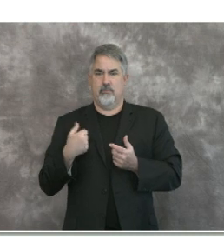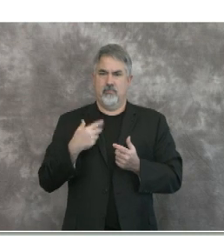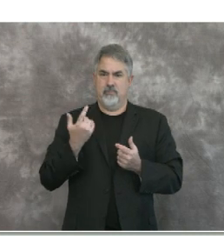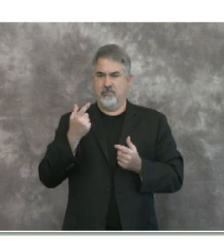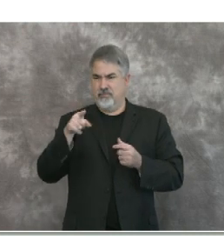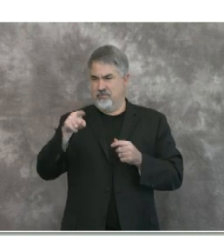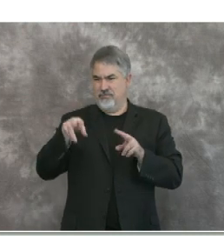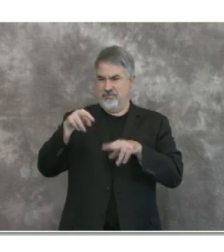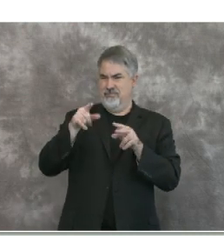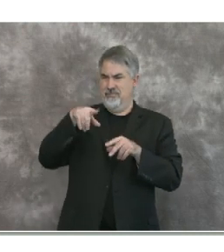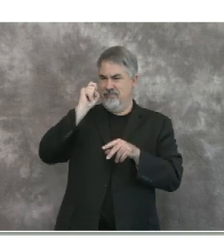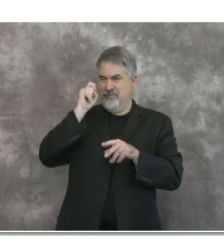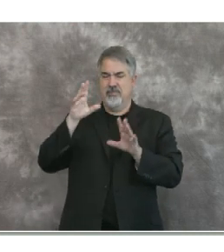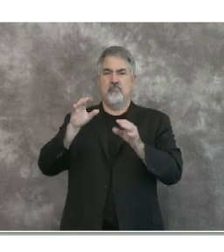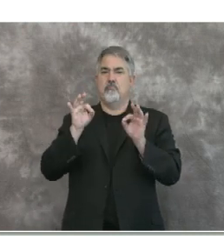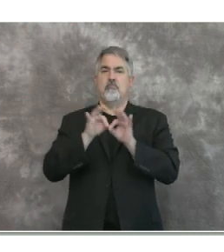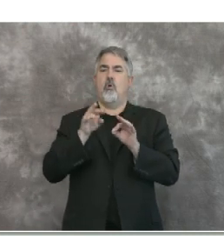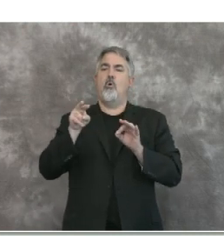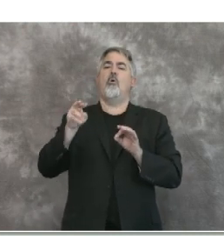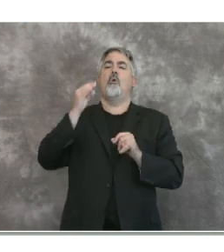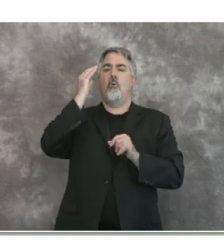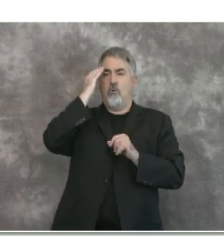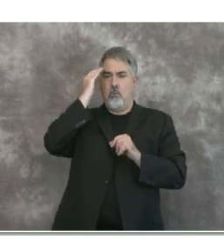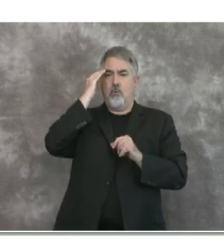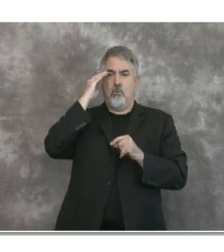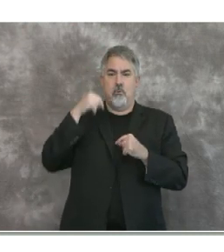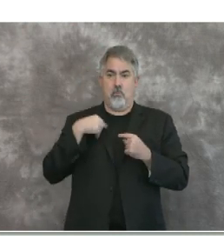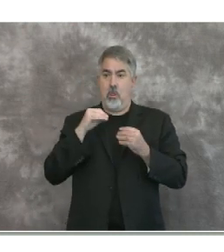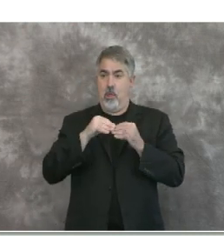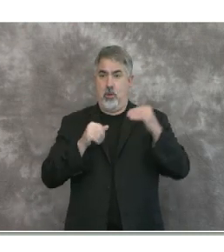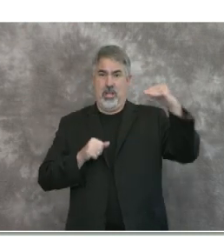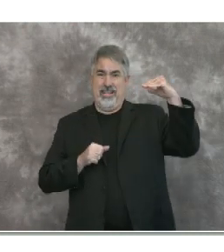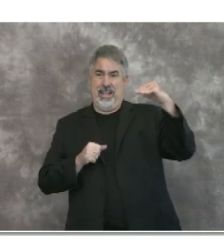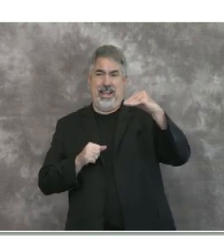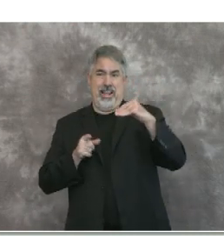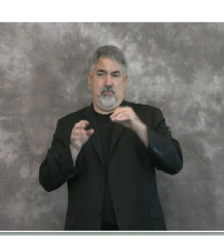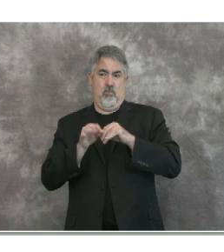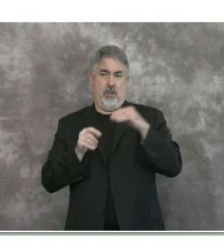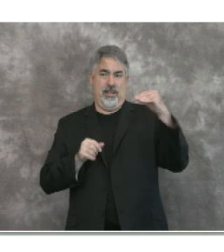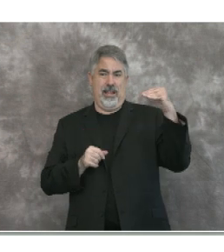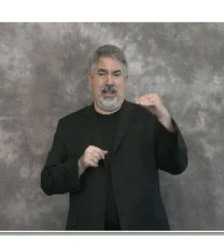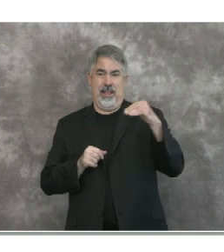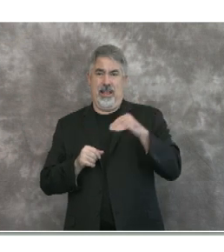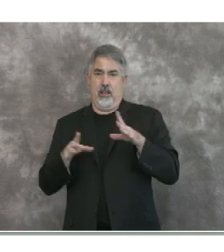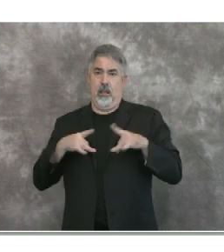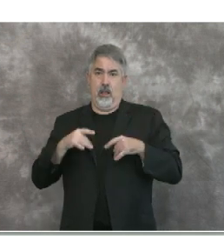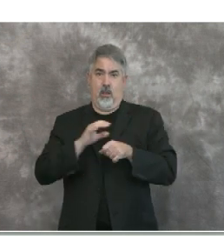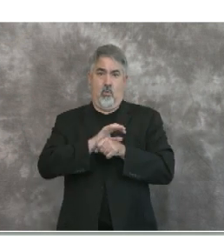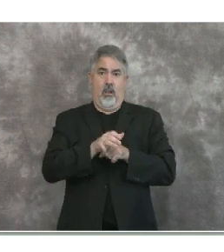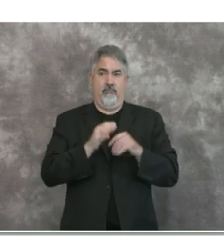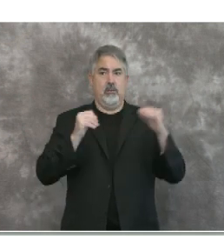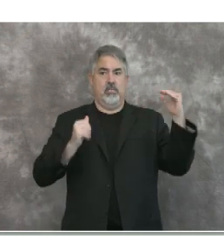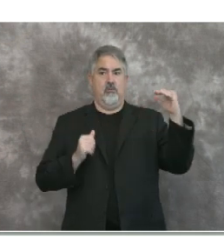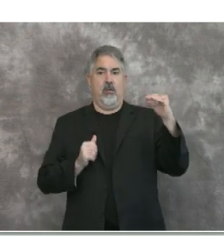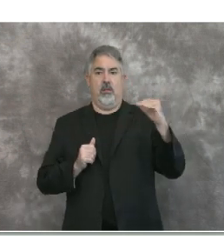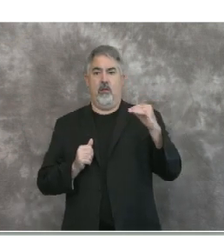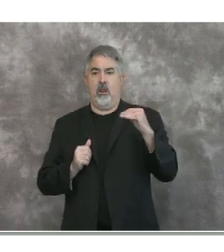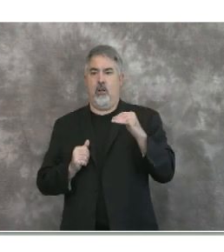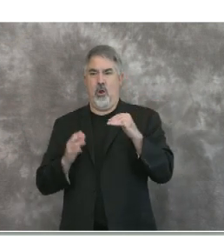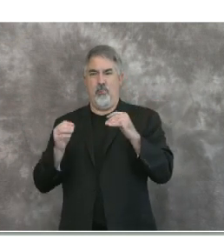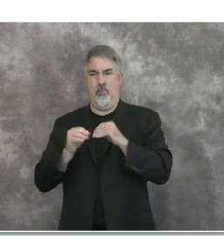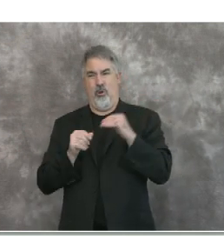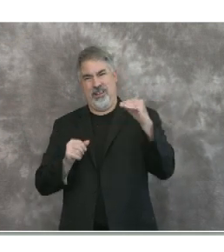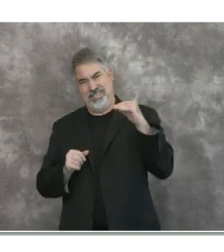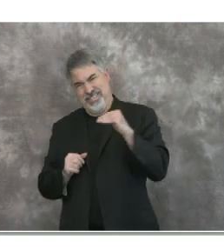trend that we are seeing here is trending in a downward trajectory as a percentage of positive. We expect that downward trend to continue as we continue